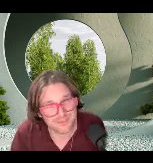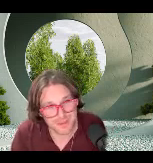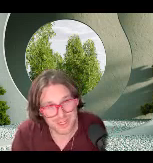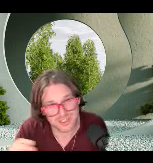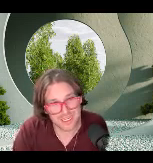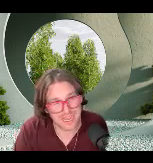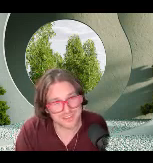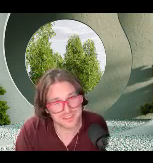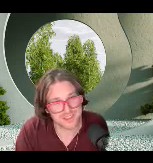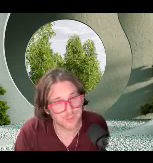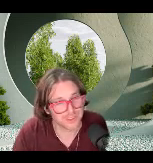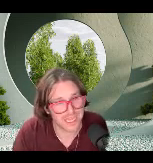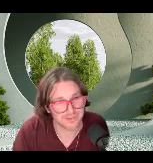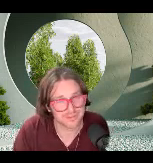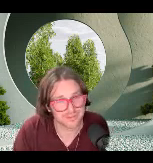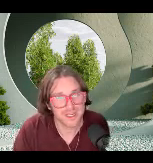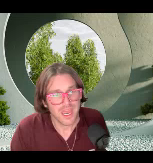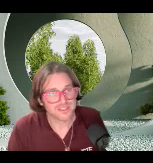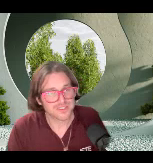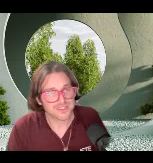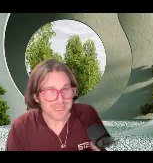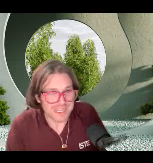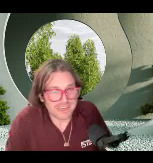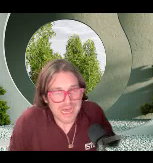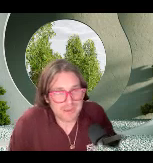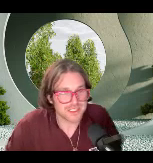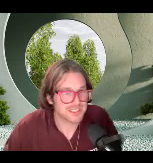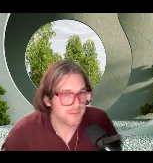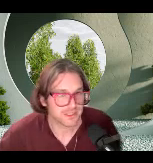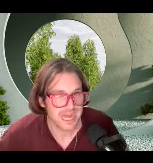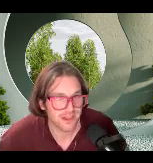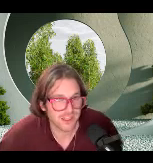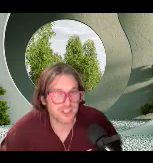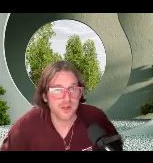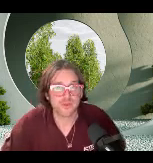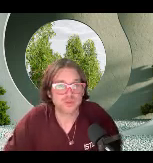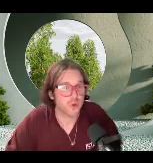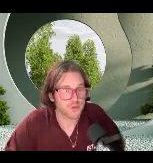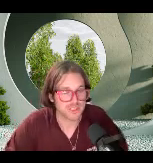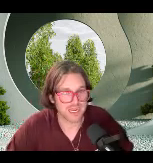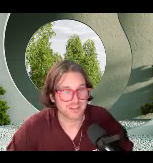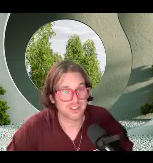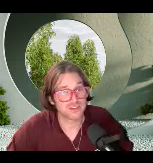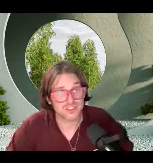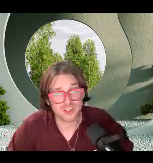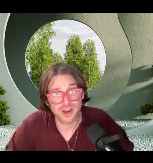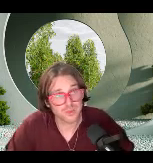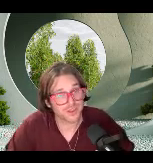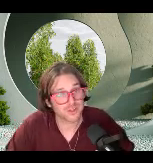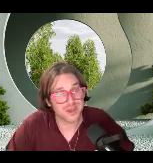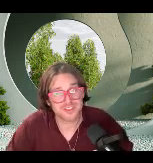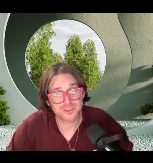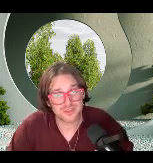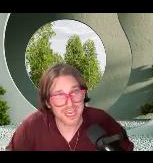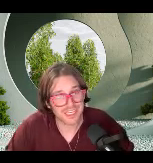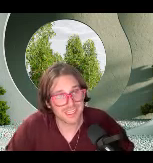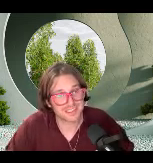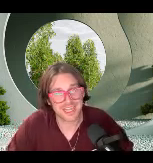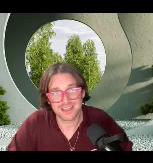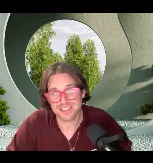them how this information connects to their real life. And so when we think of options to build knowledge, those goals setting, the charts, whether